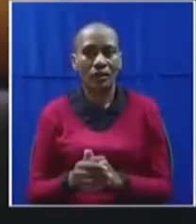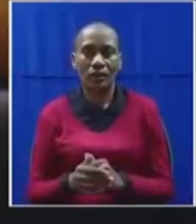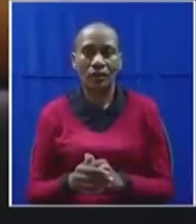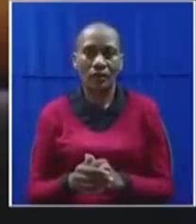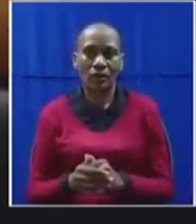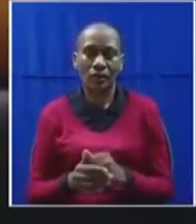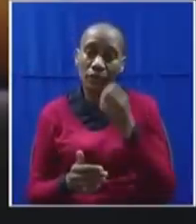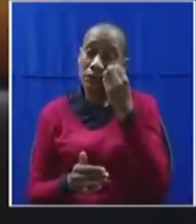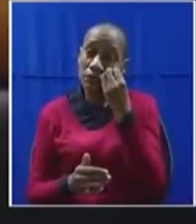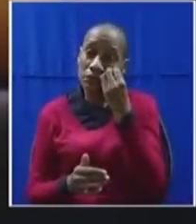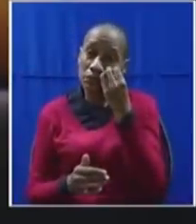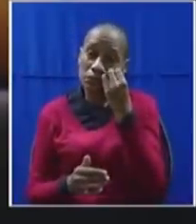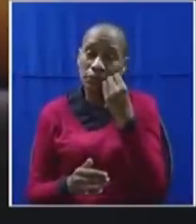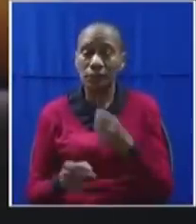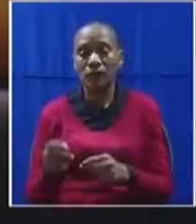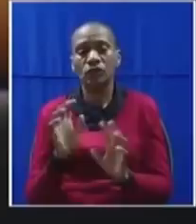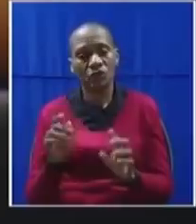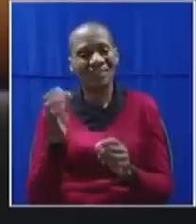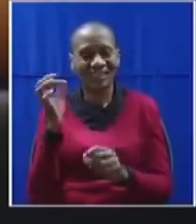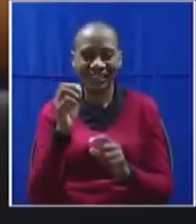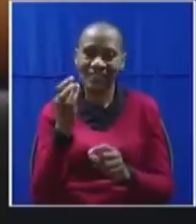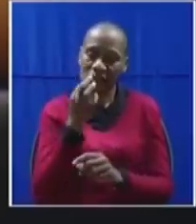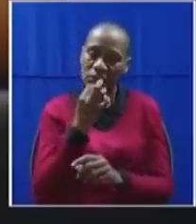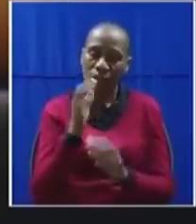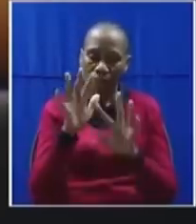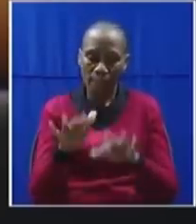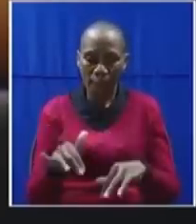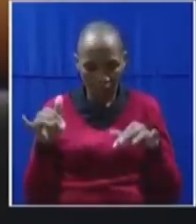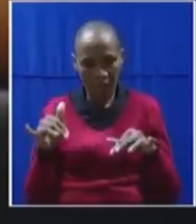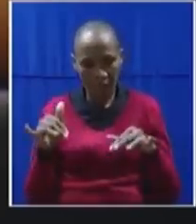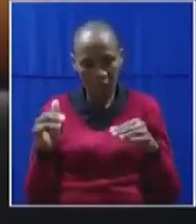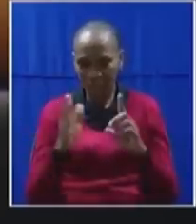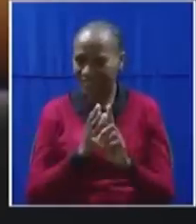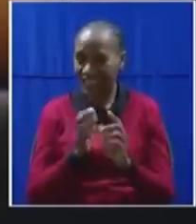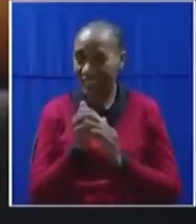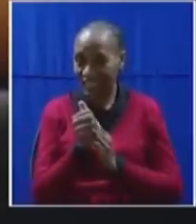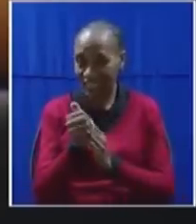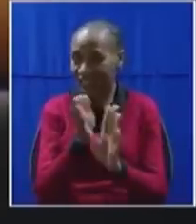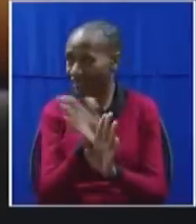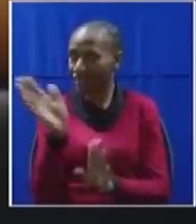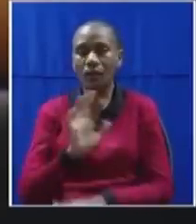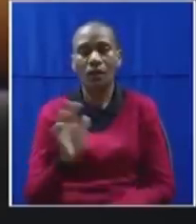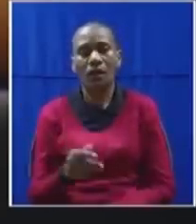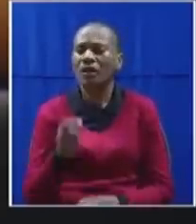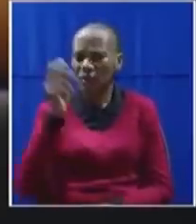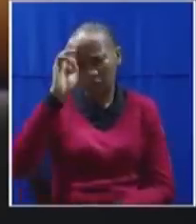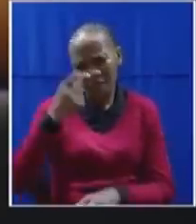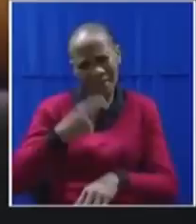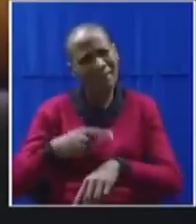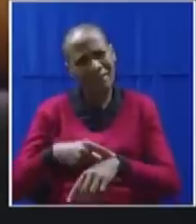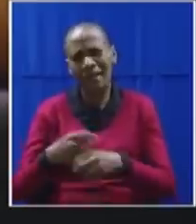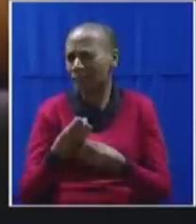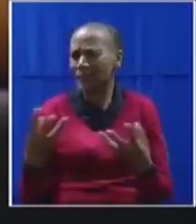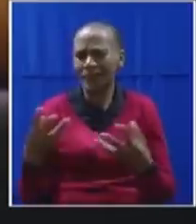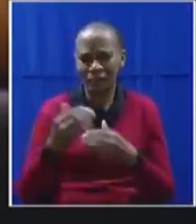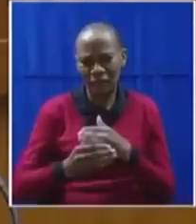emthethweni bendizocela amalunga asihloniphane siqhubeke ixesha lide nine reports ezininzi apha. Can you proceed, honorable